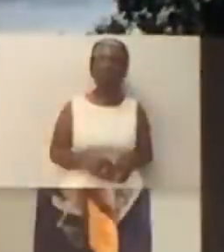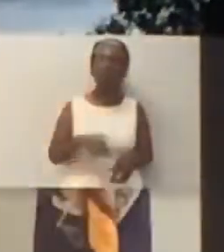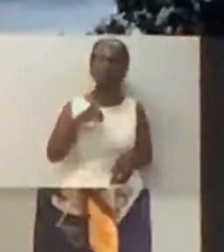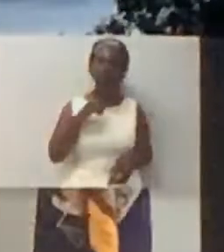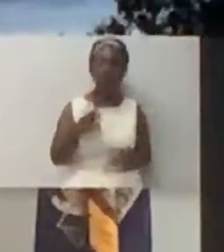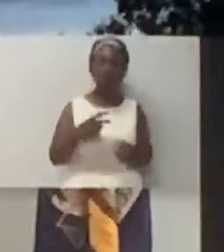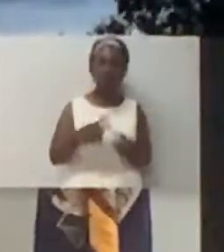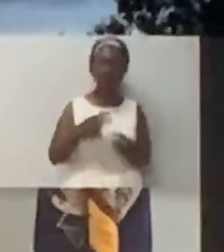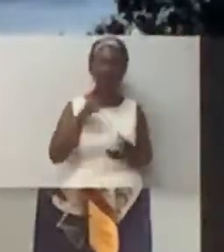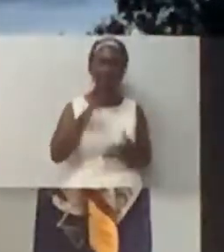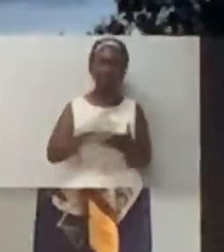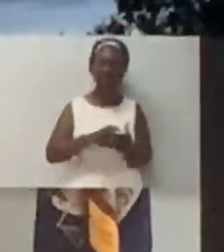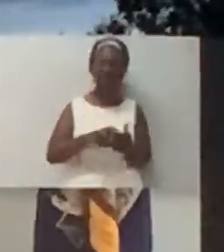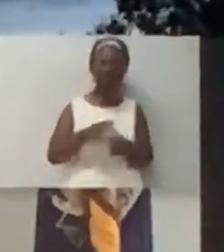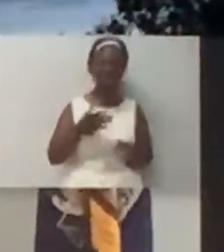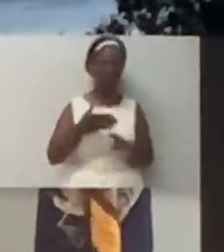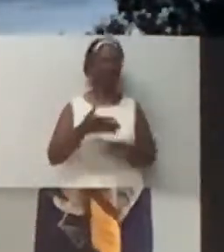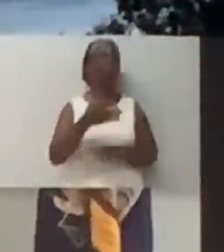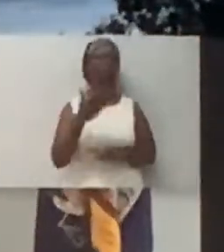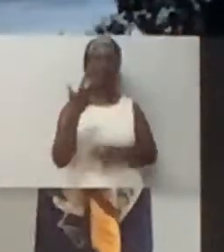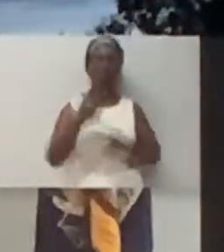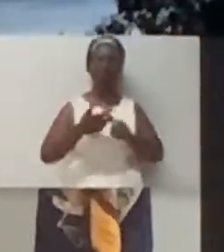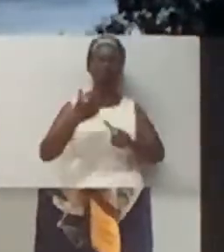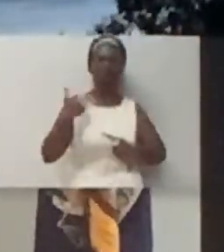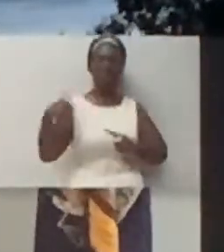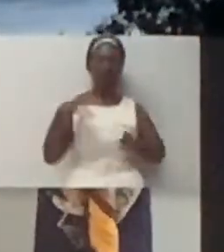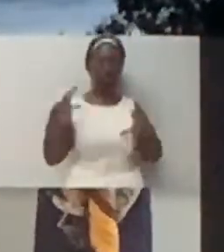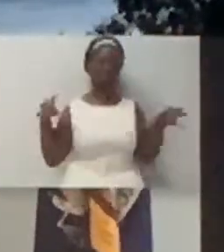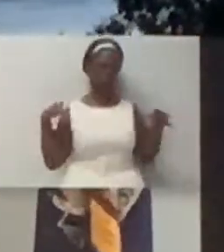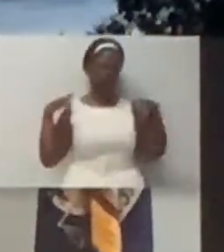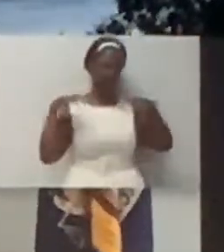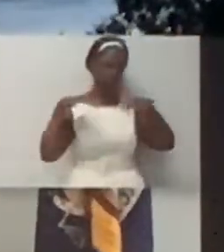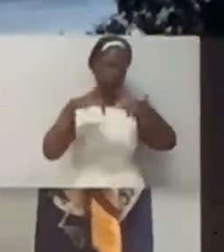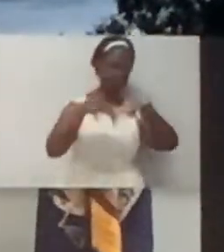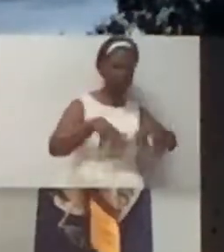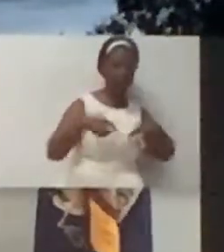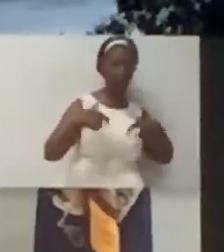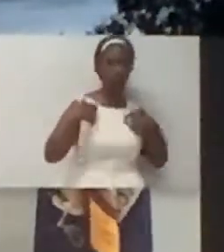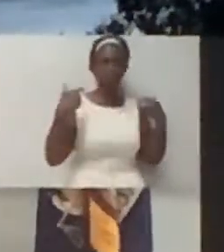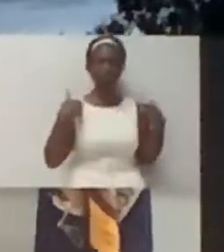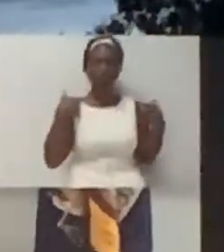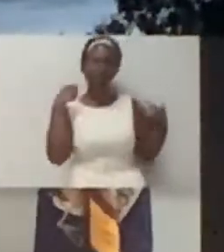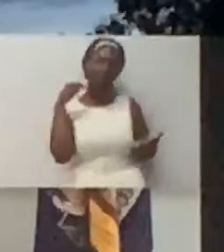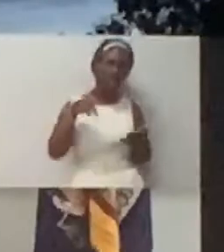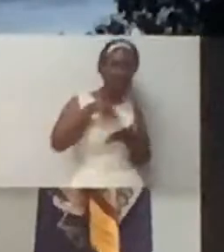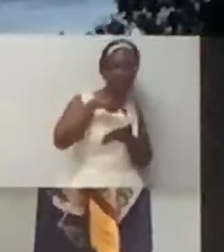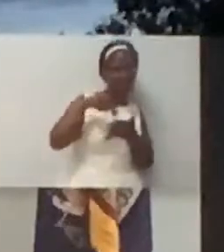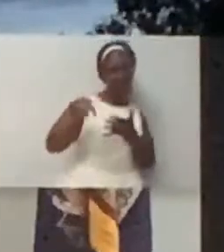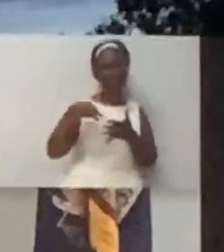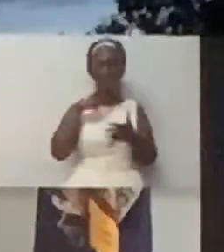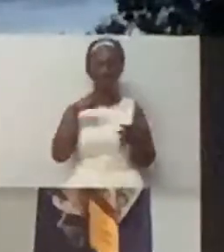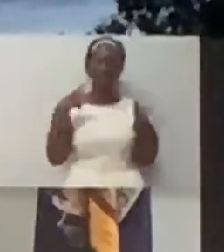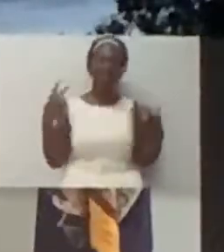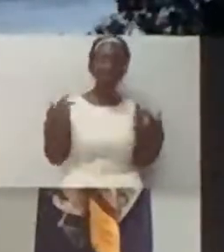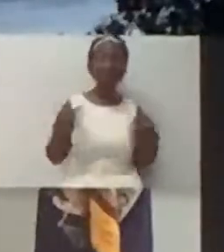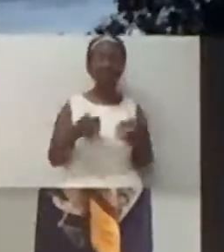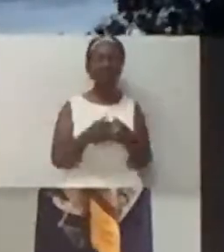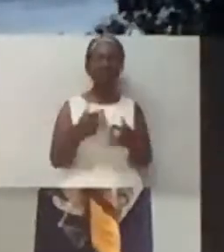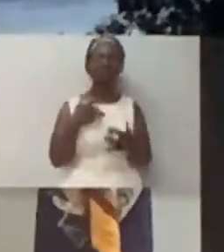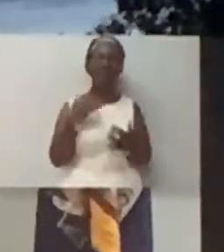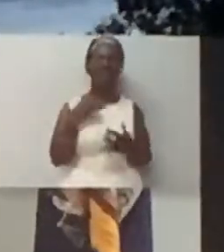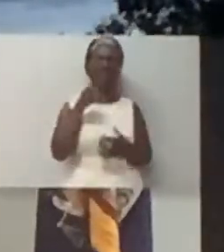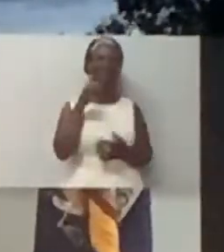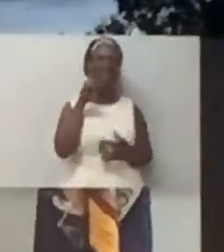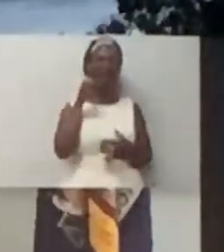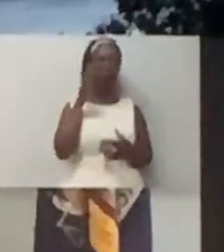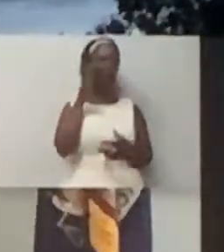It's difficult to fathom that over 3 months ago, we were all packed in the gym wildly dancing to Fireflies by Owl City. It feels like yesterday we